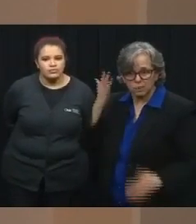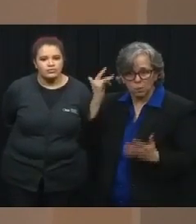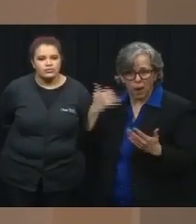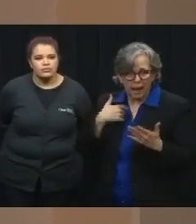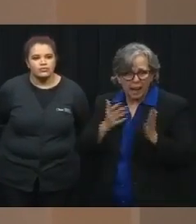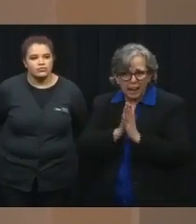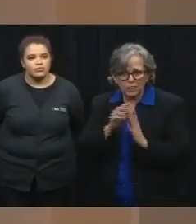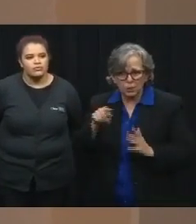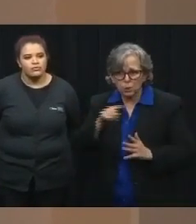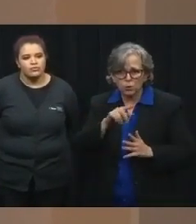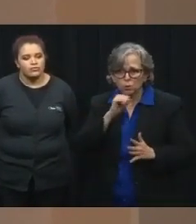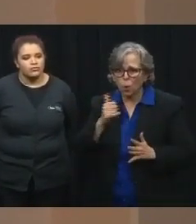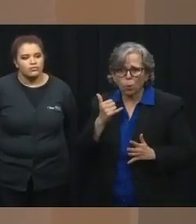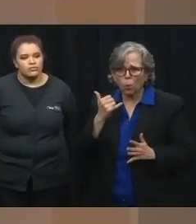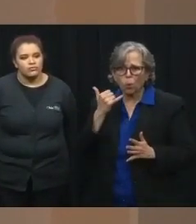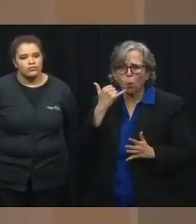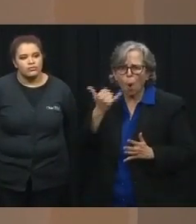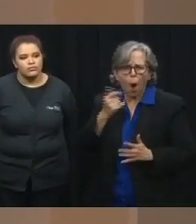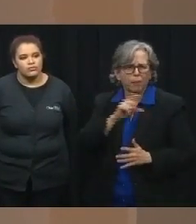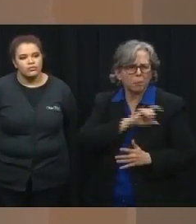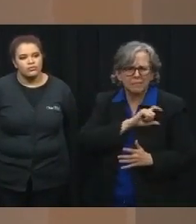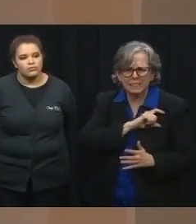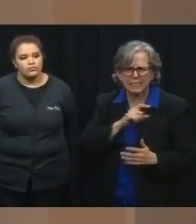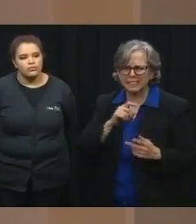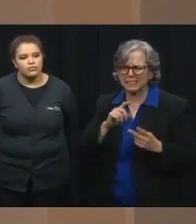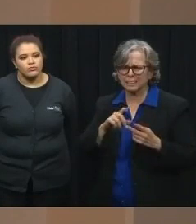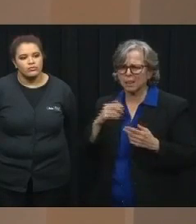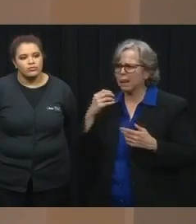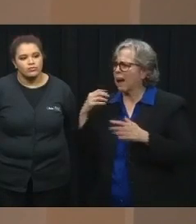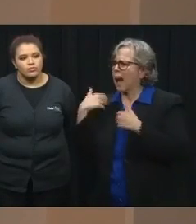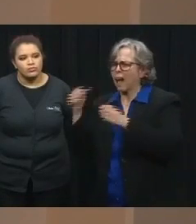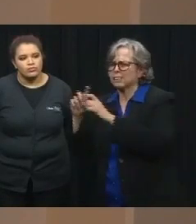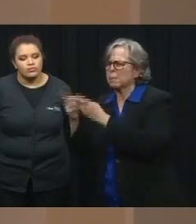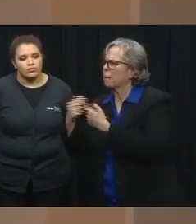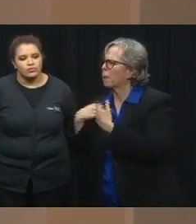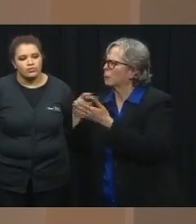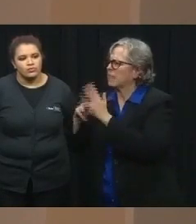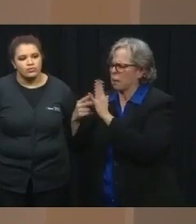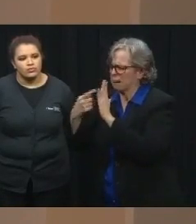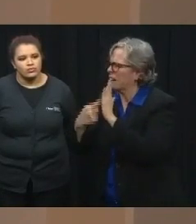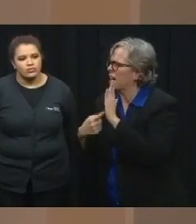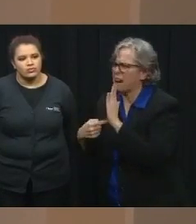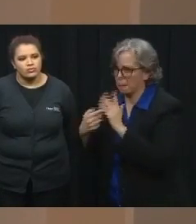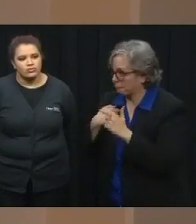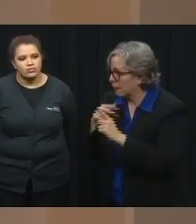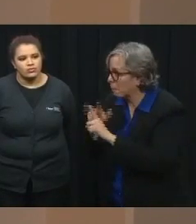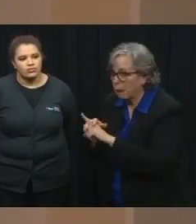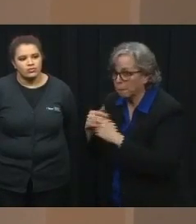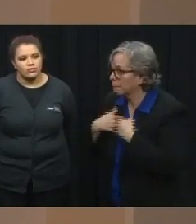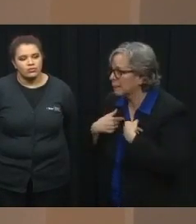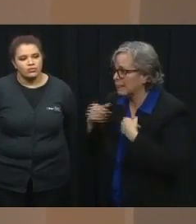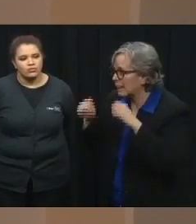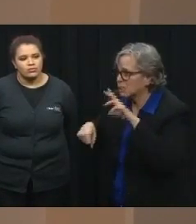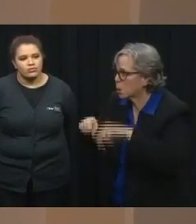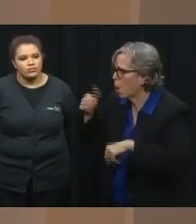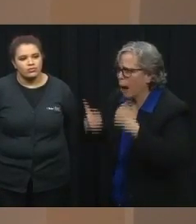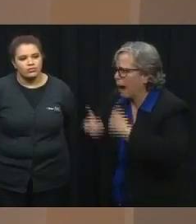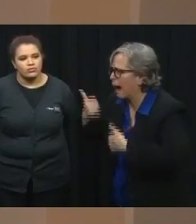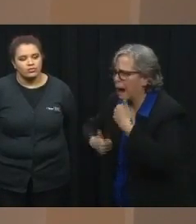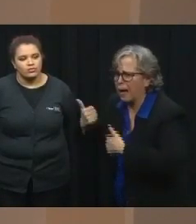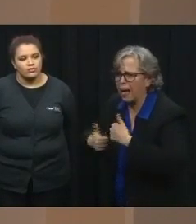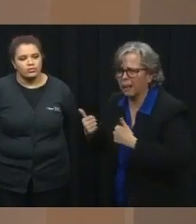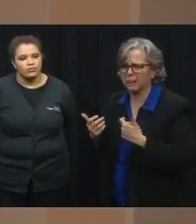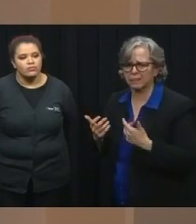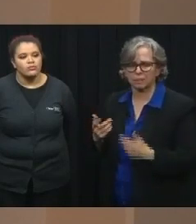or the health department for interpretation of the rules. You're supposed to interpret the rules. But if there is